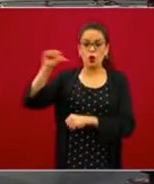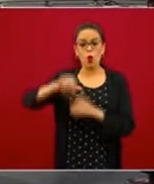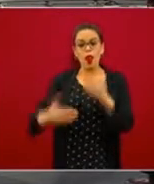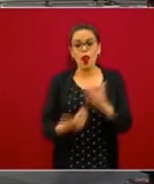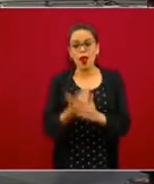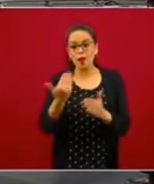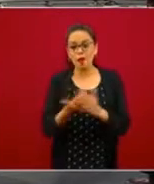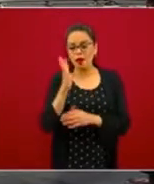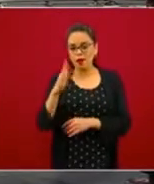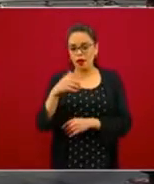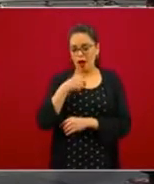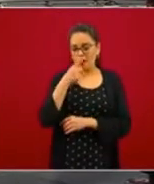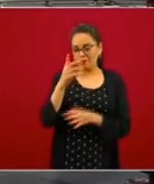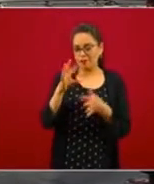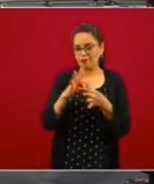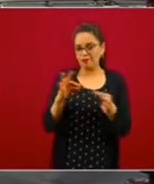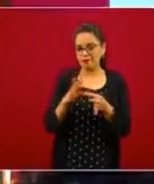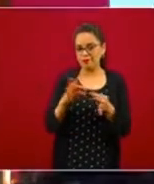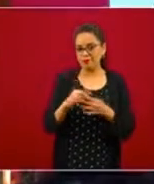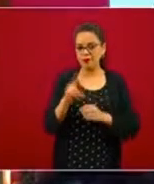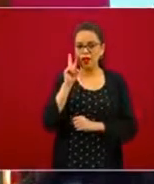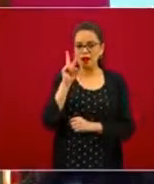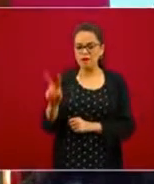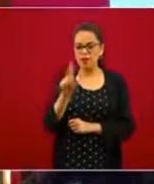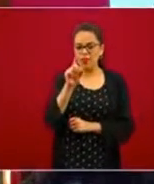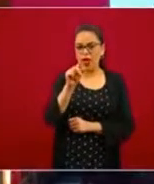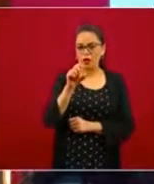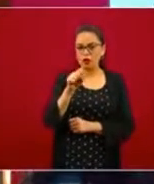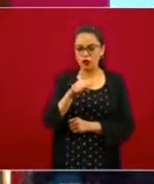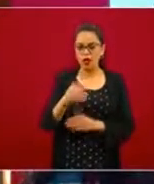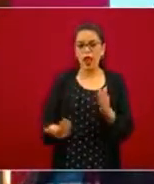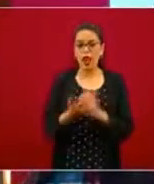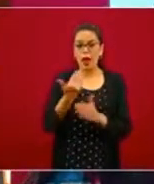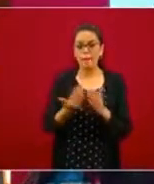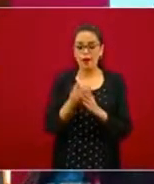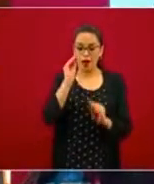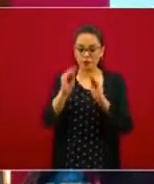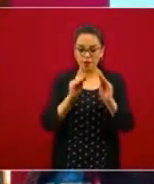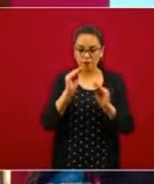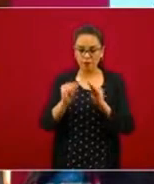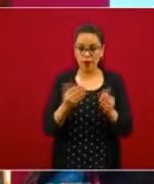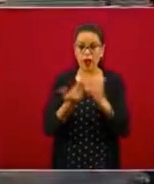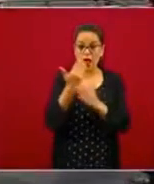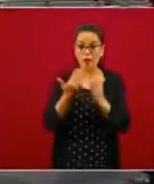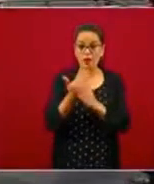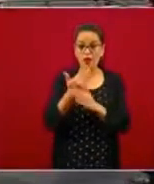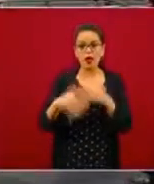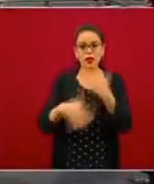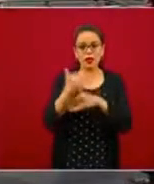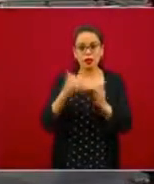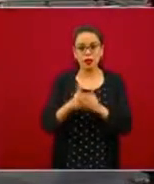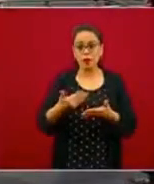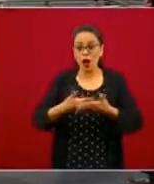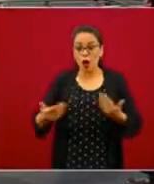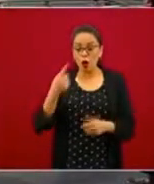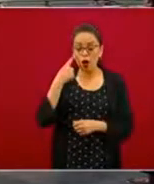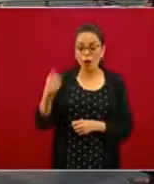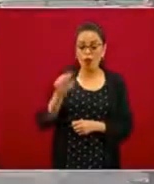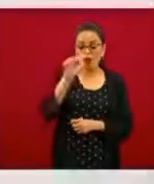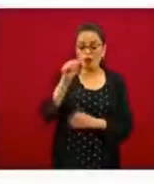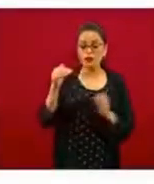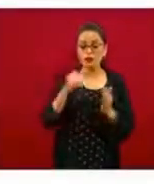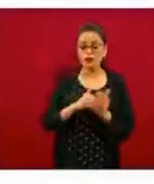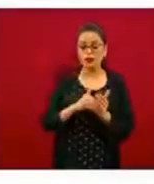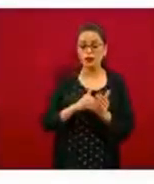the muy bien. epidemiological surveillance. Este dato se va actualizando. En This la data mañana will eran be 15.000 y ahorita updated. ya llevamos In the morning we had 16.626 15,000